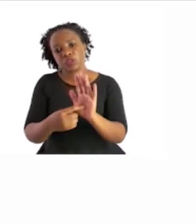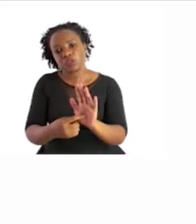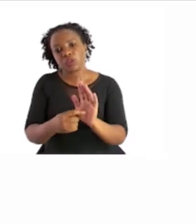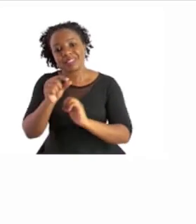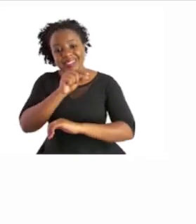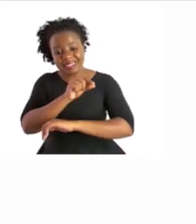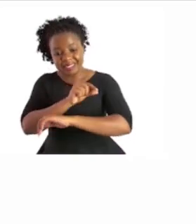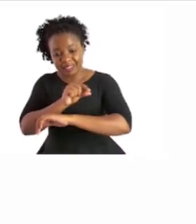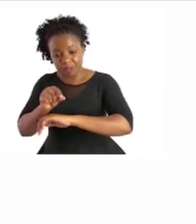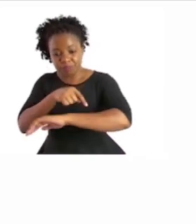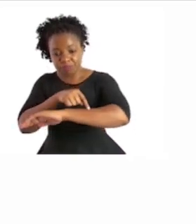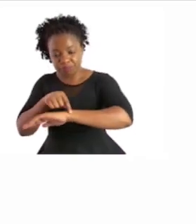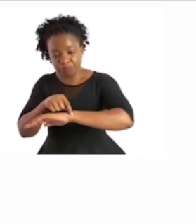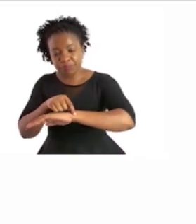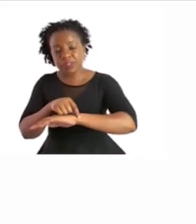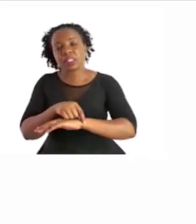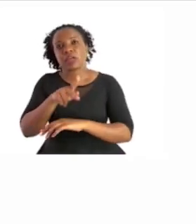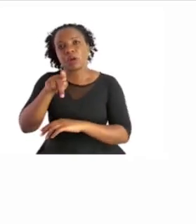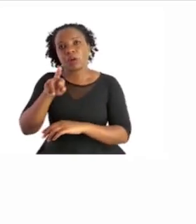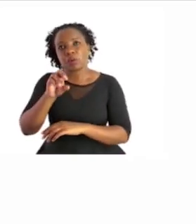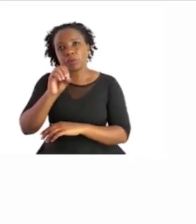a specific name.